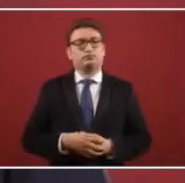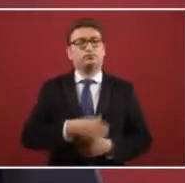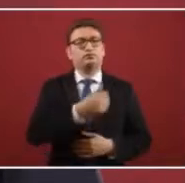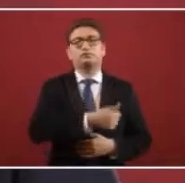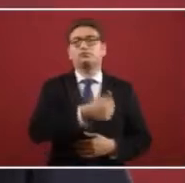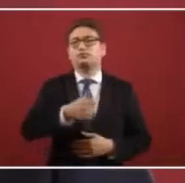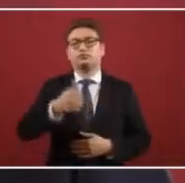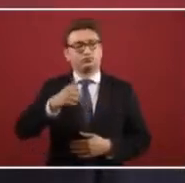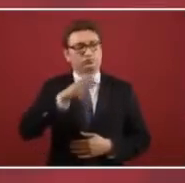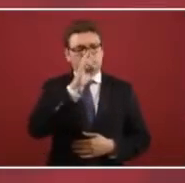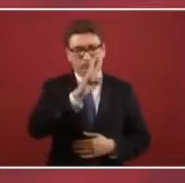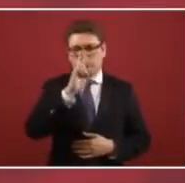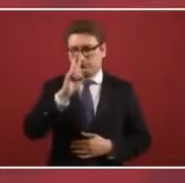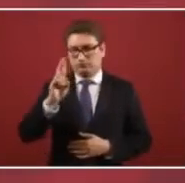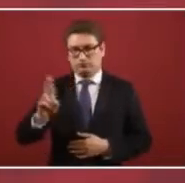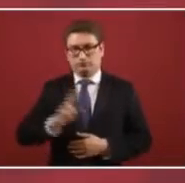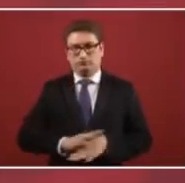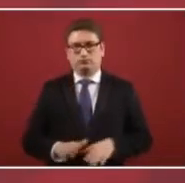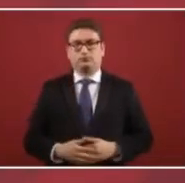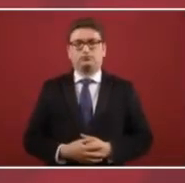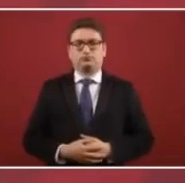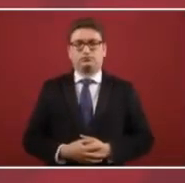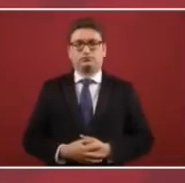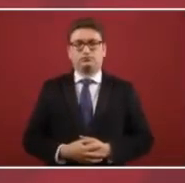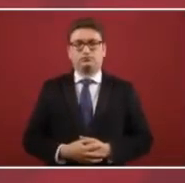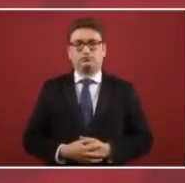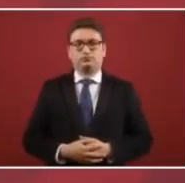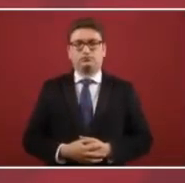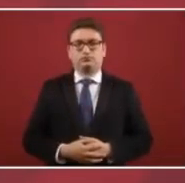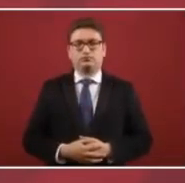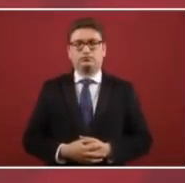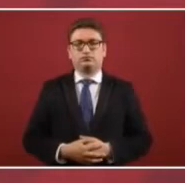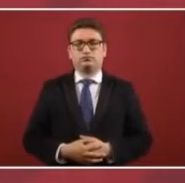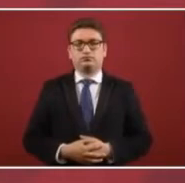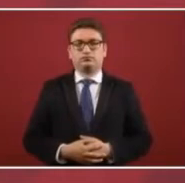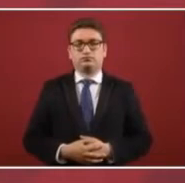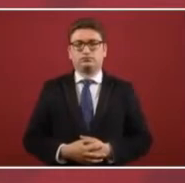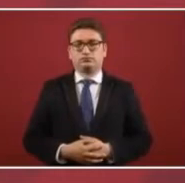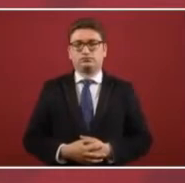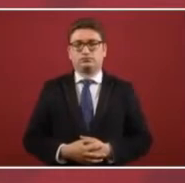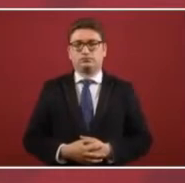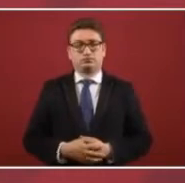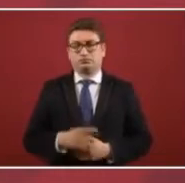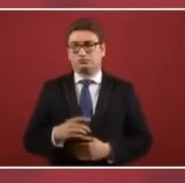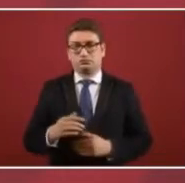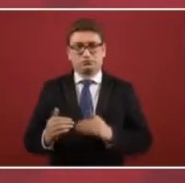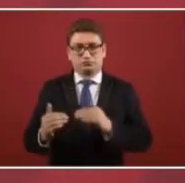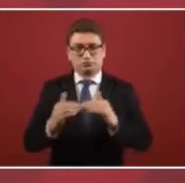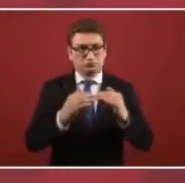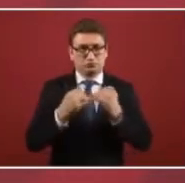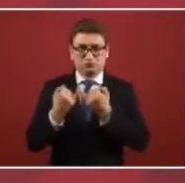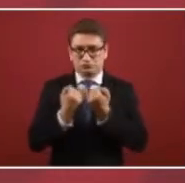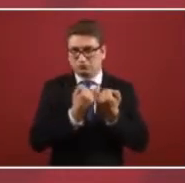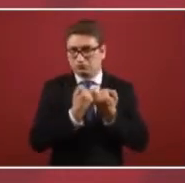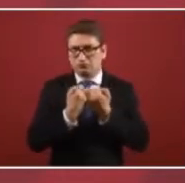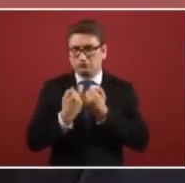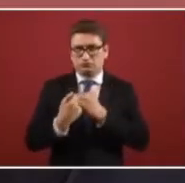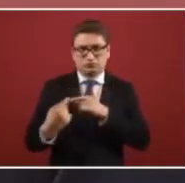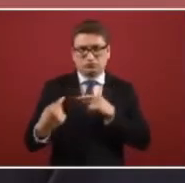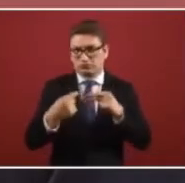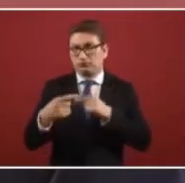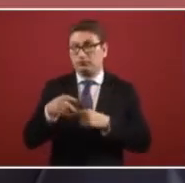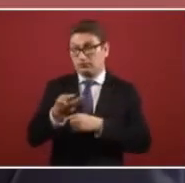made problems a social thing for yourself? He says, well, let's just say, let's go respect ourselves. We're not